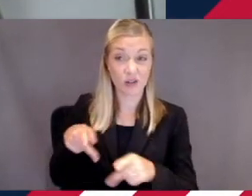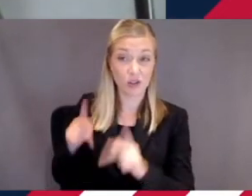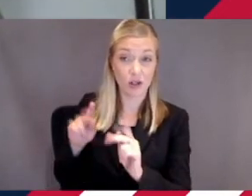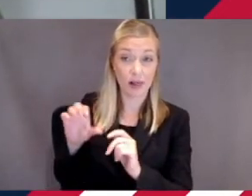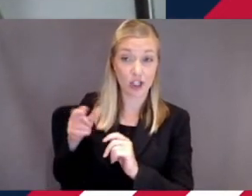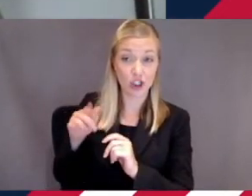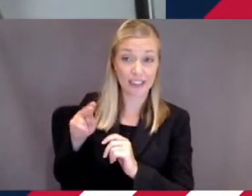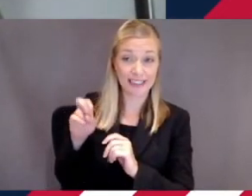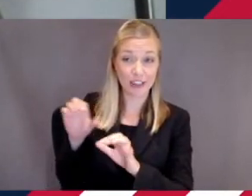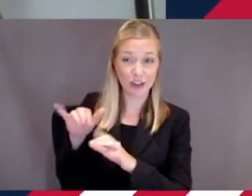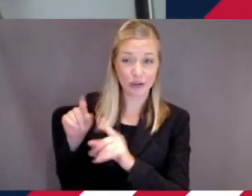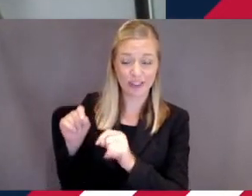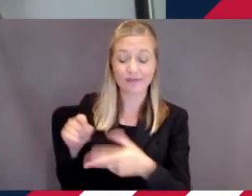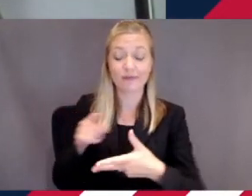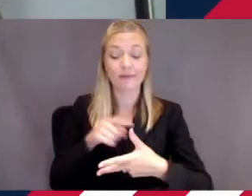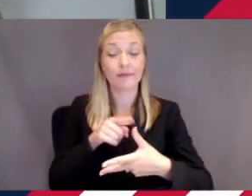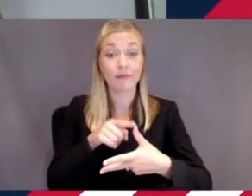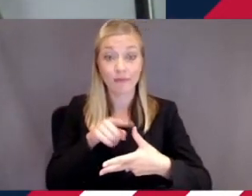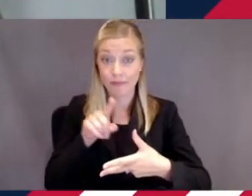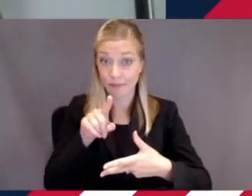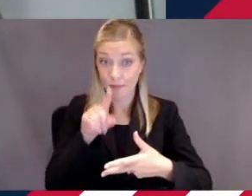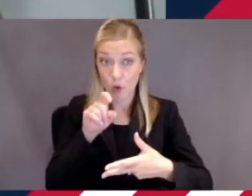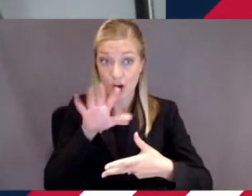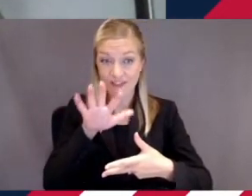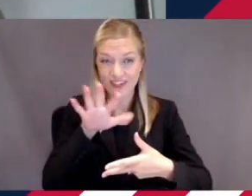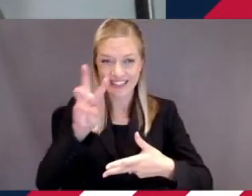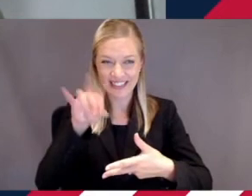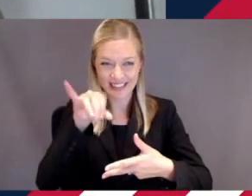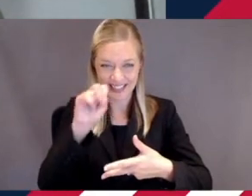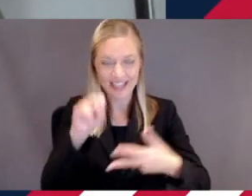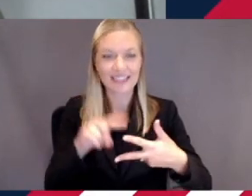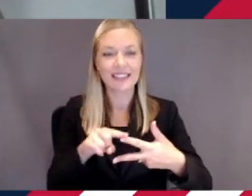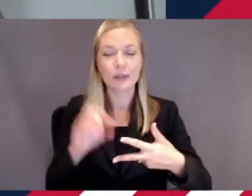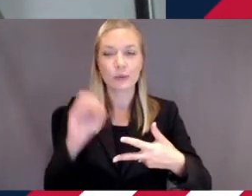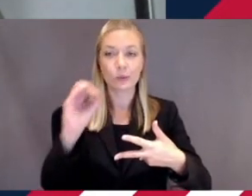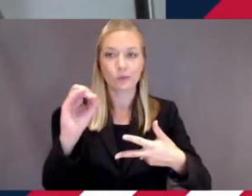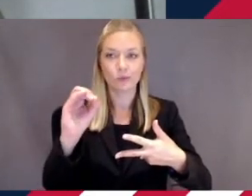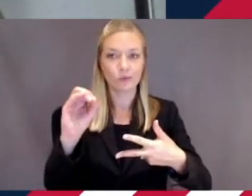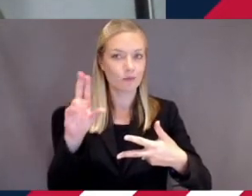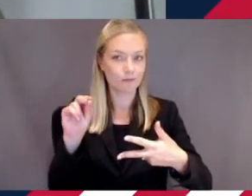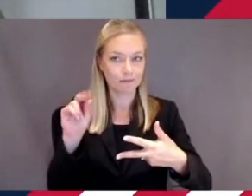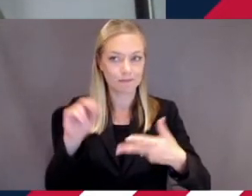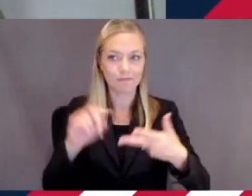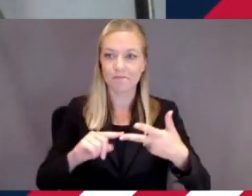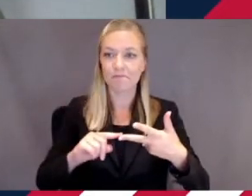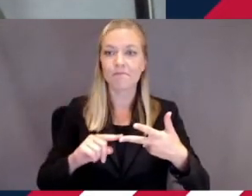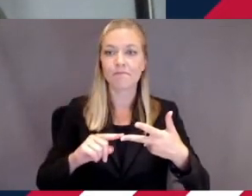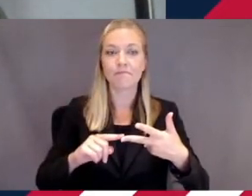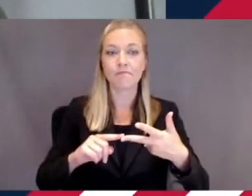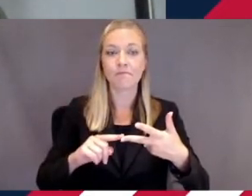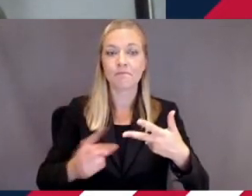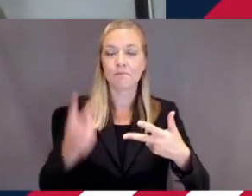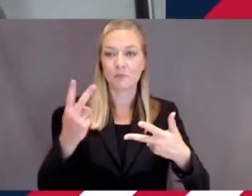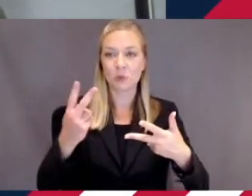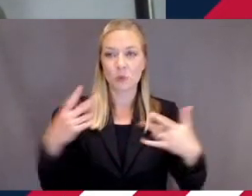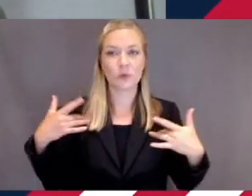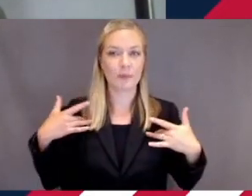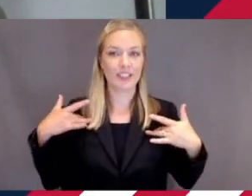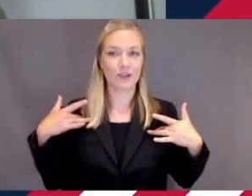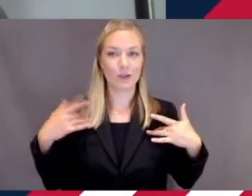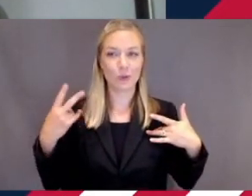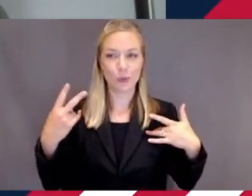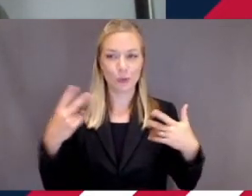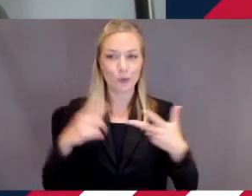156 yes, 0 no, and 2 abstentions. So the proposal is approved.